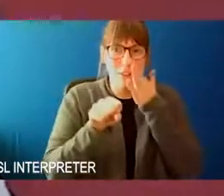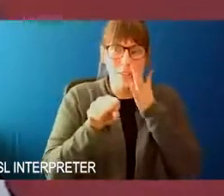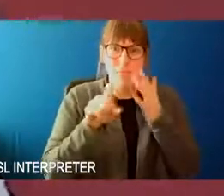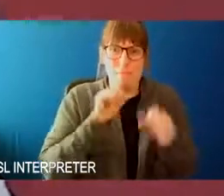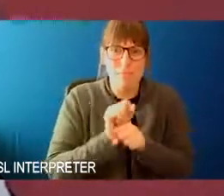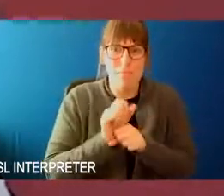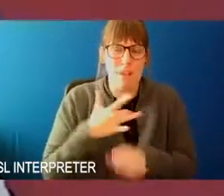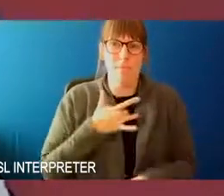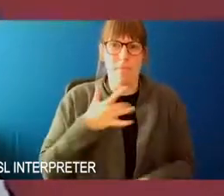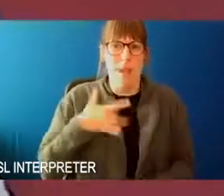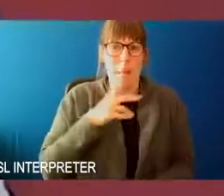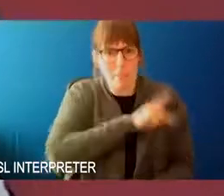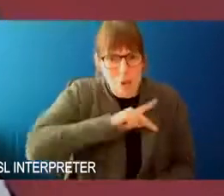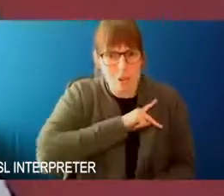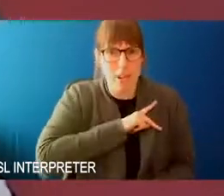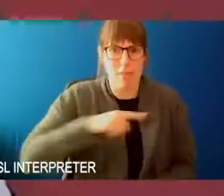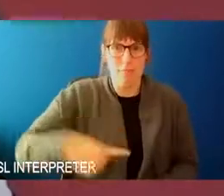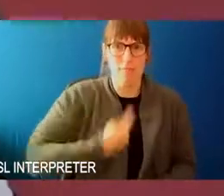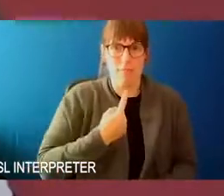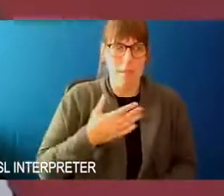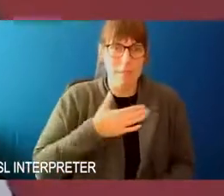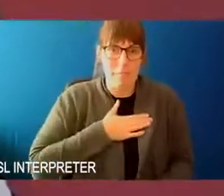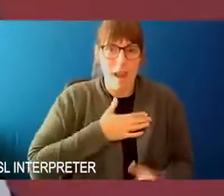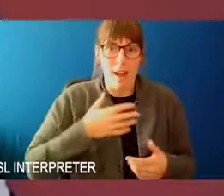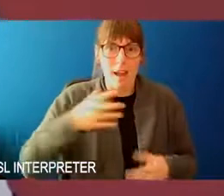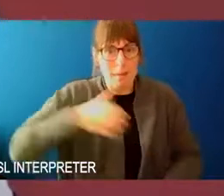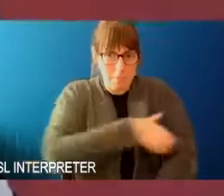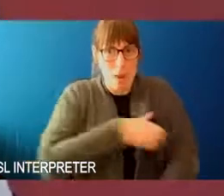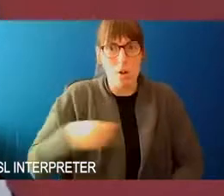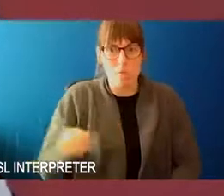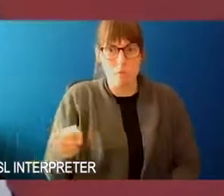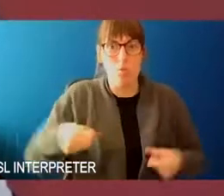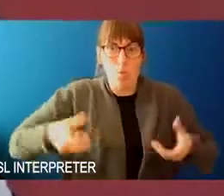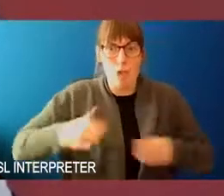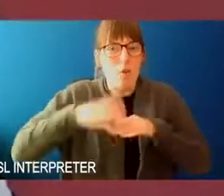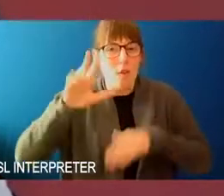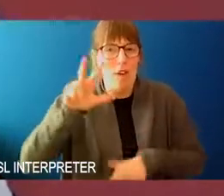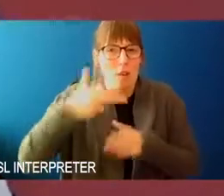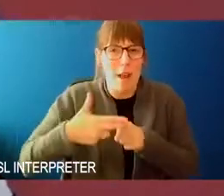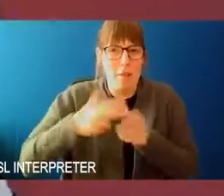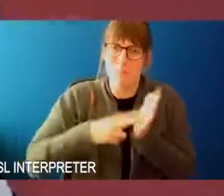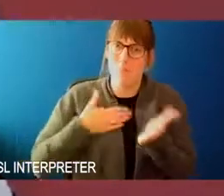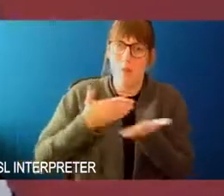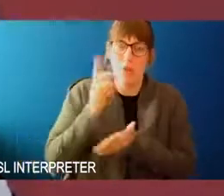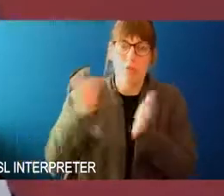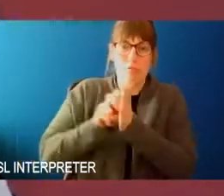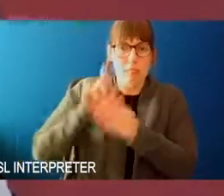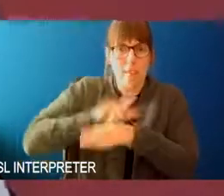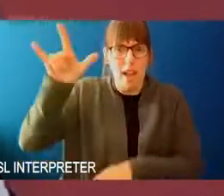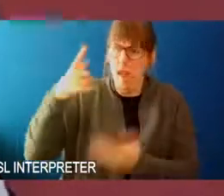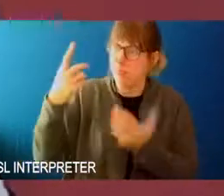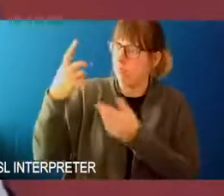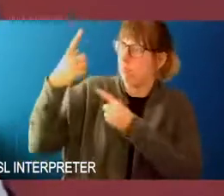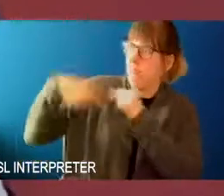very angry, and also felt kind of like personally attacked by it. I have a power wheelchair that's over 300 pounds. So